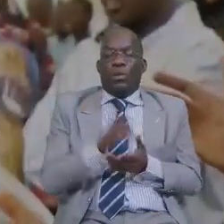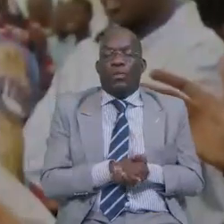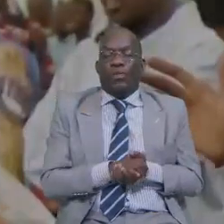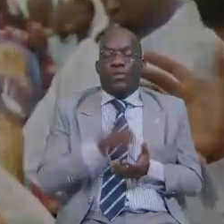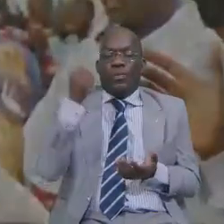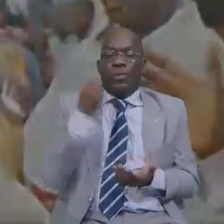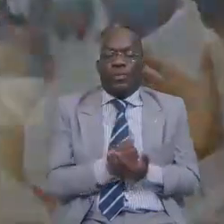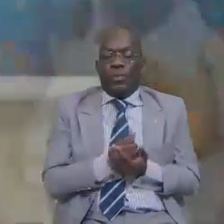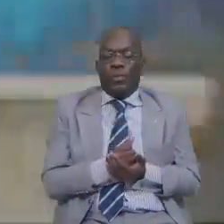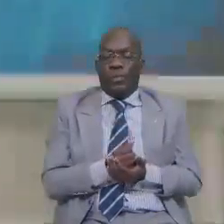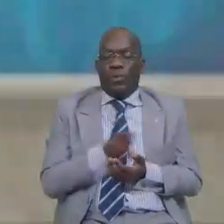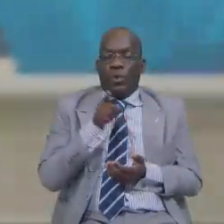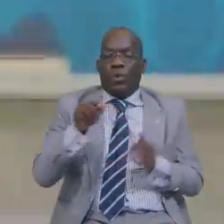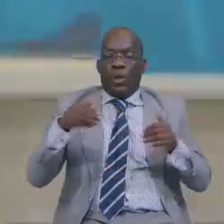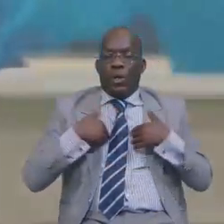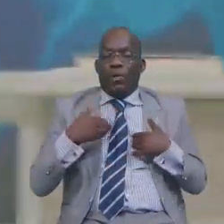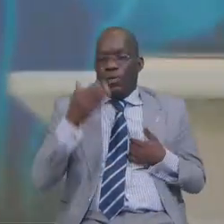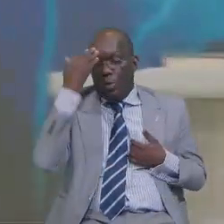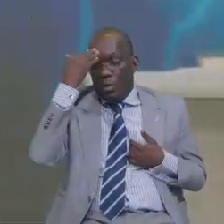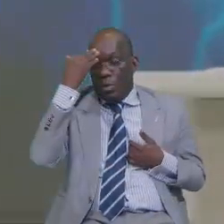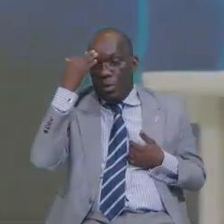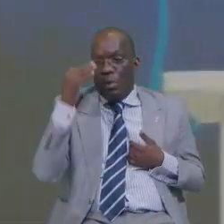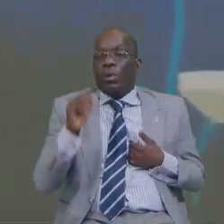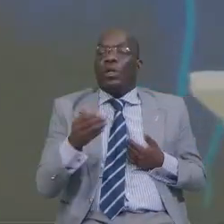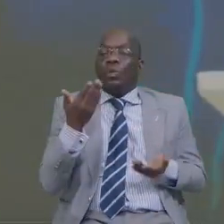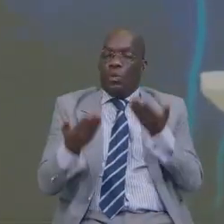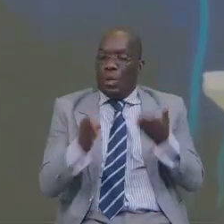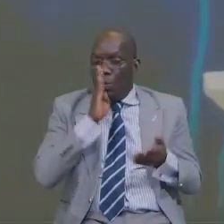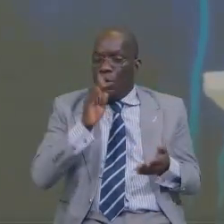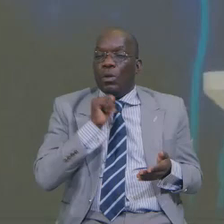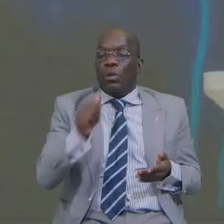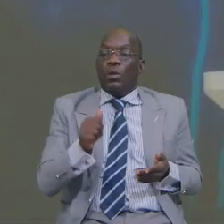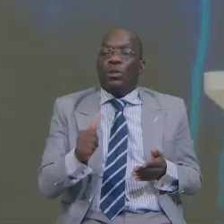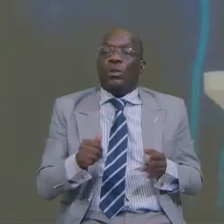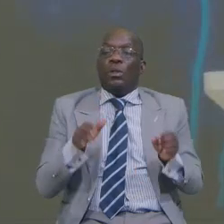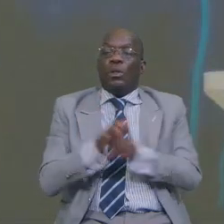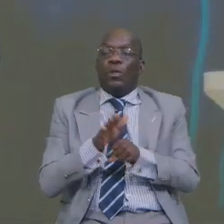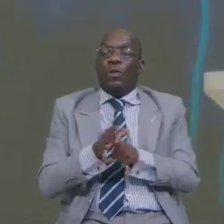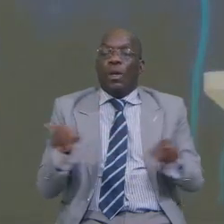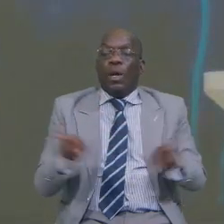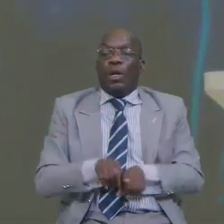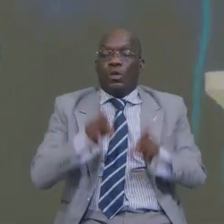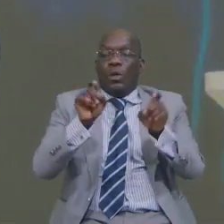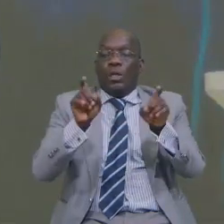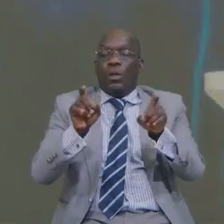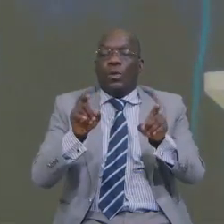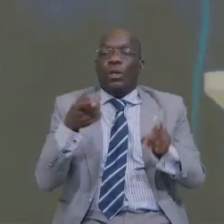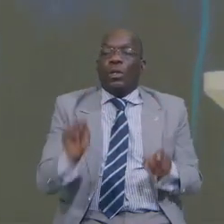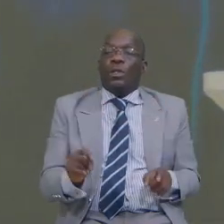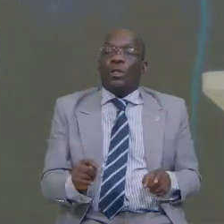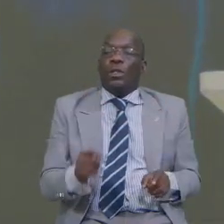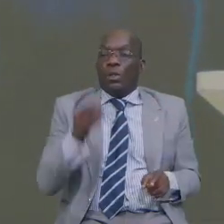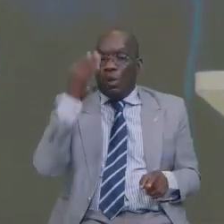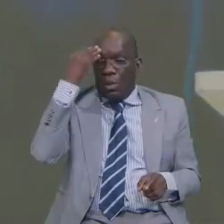Do you have knowledge? Maybe not enough as you evaluate, but the knowledge of the